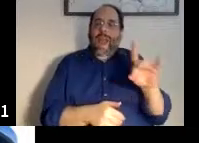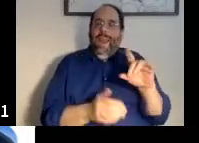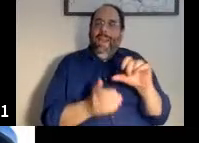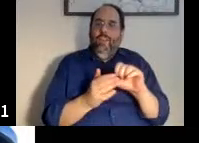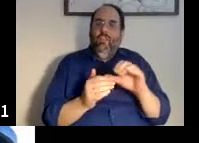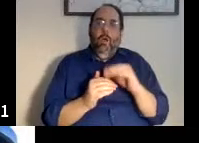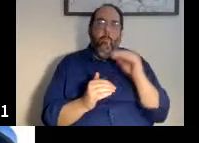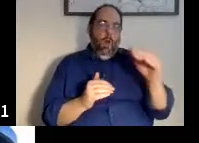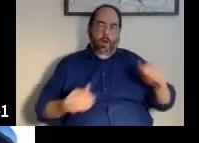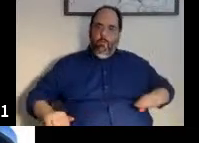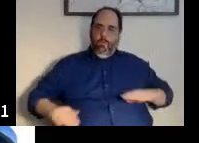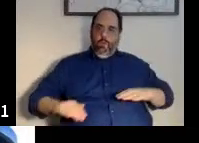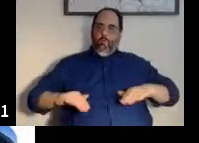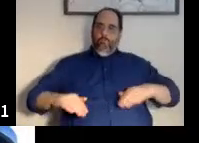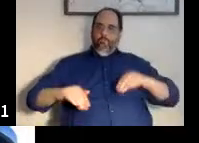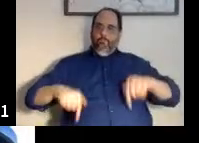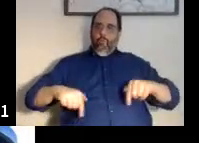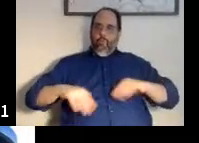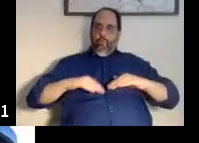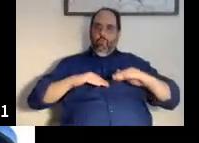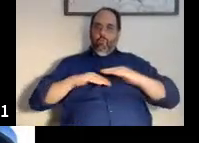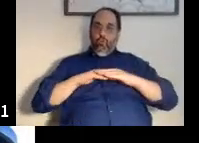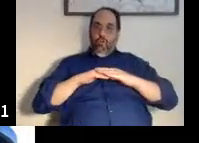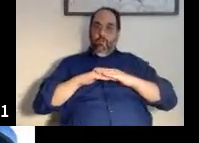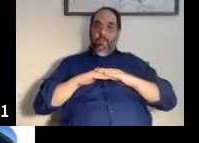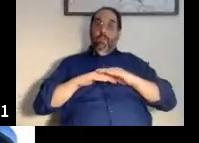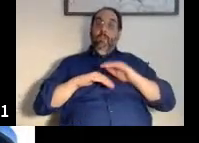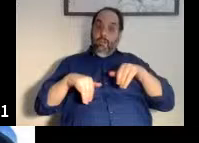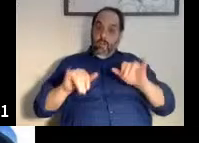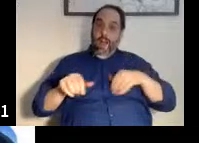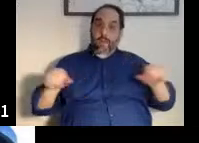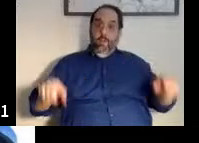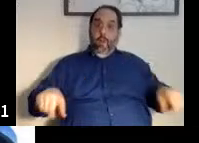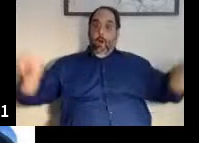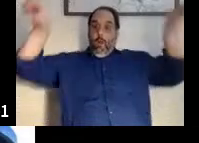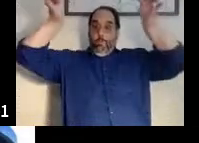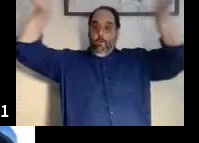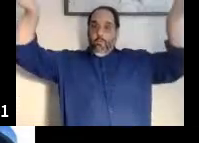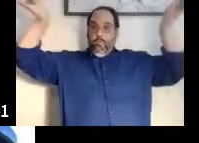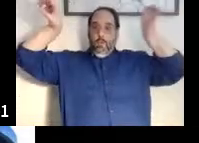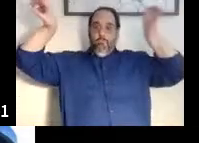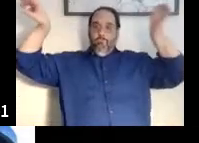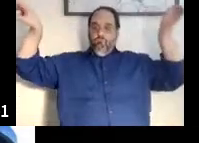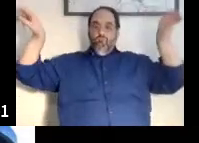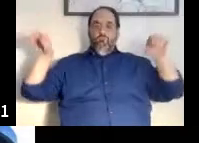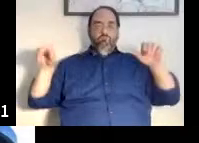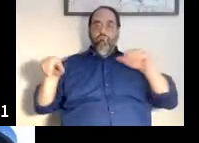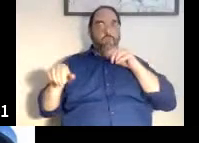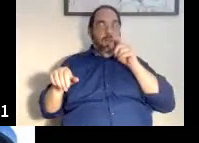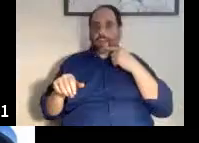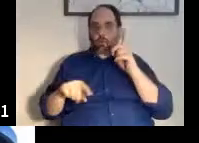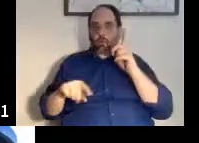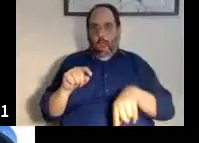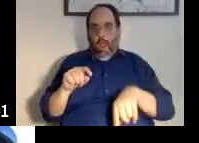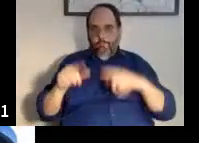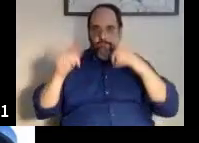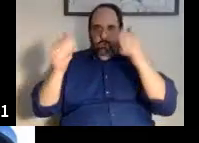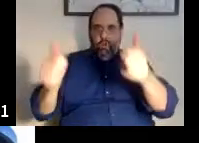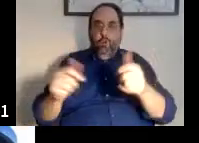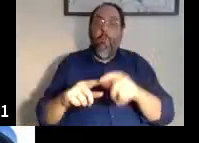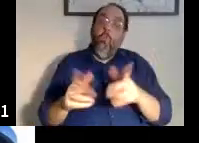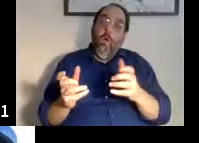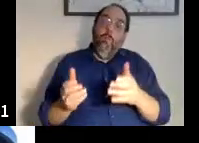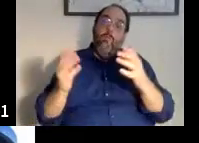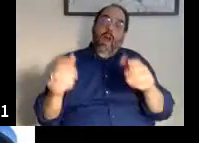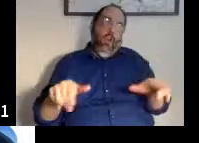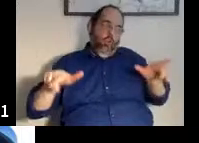ramp surface. You can still have the upper one if you want to. It doesn't say you can't, but you want to provide